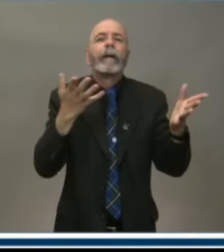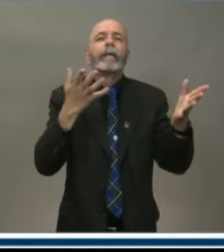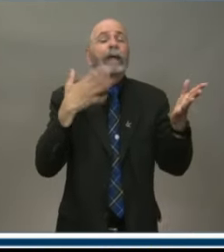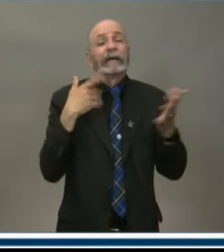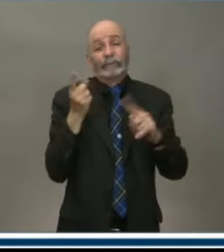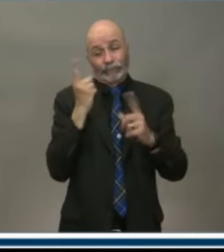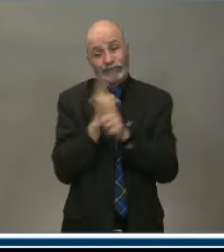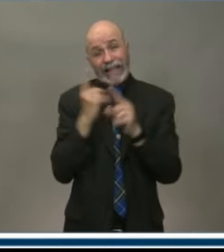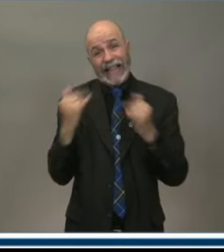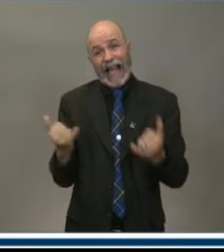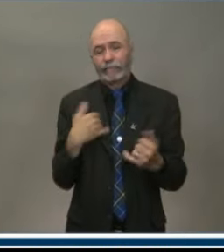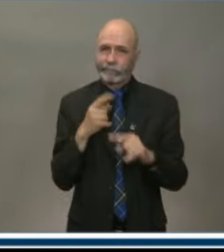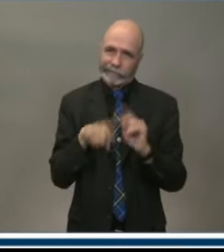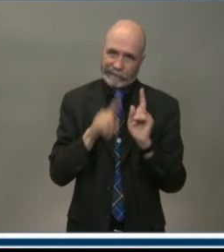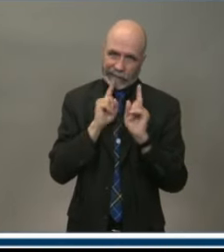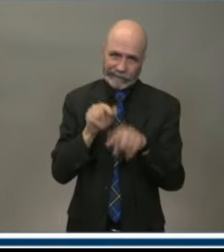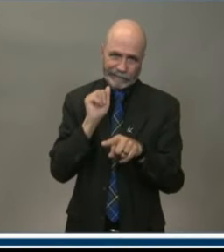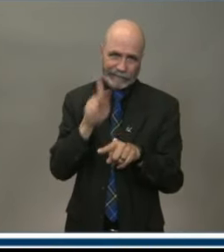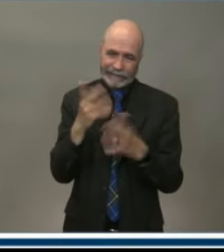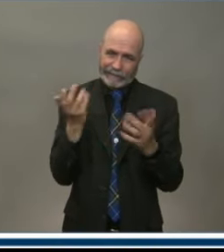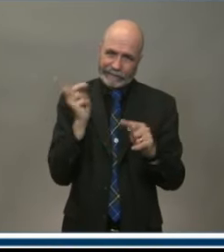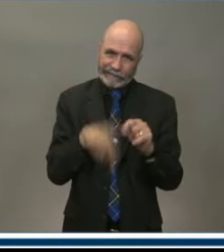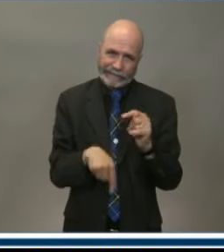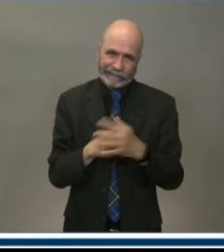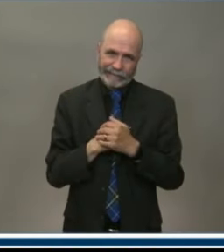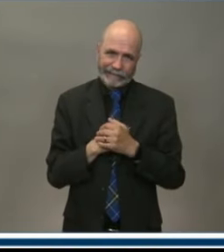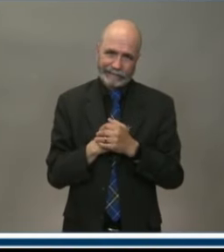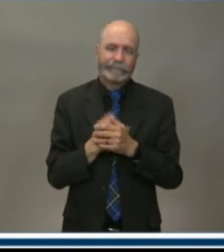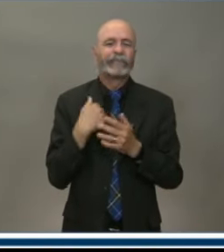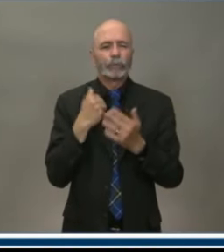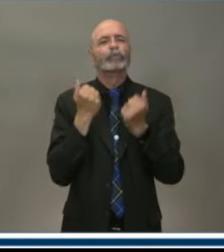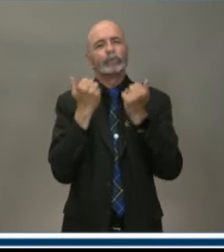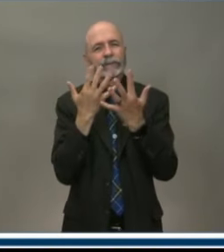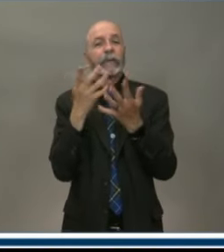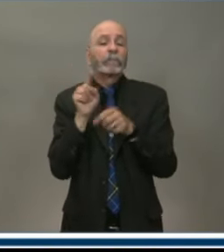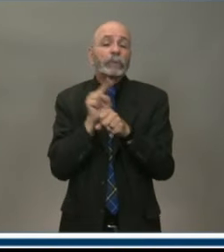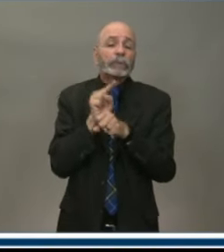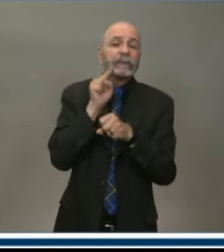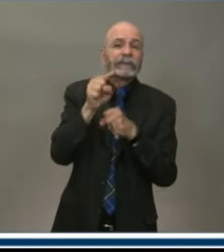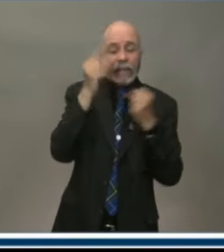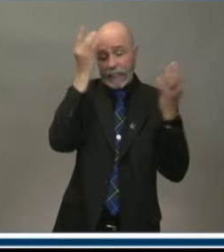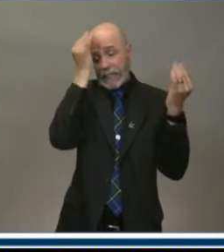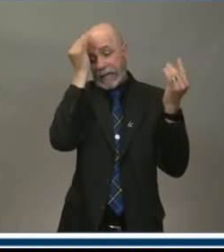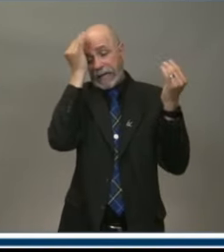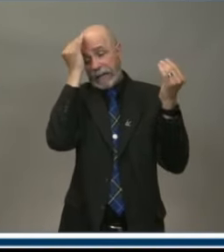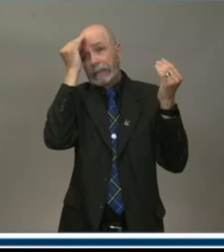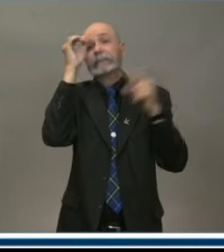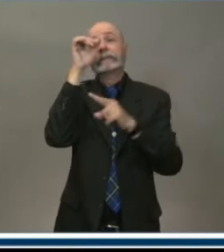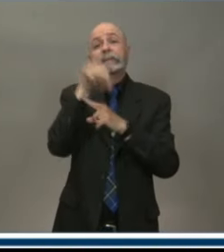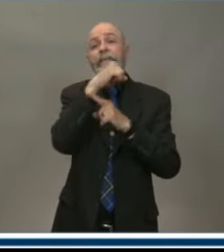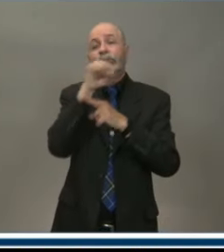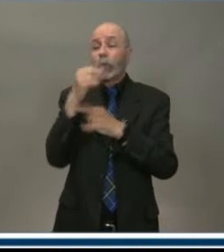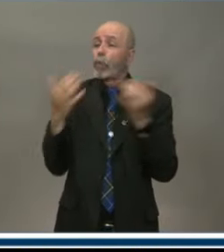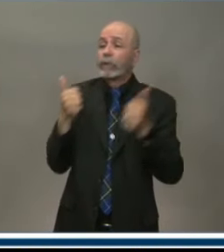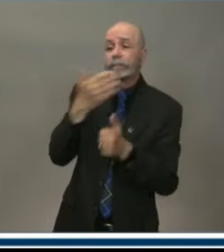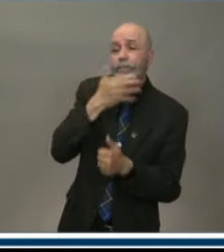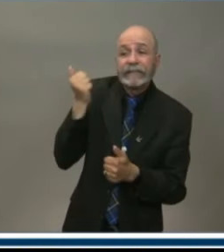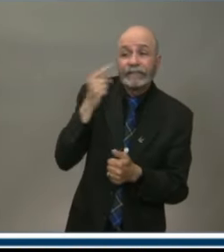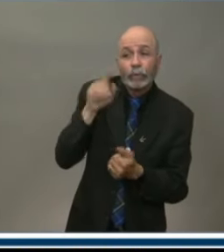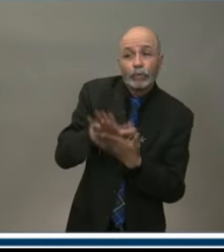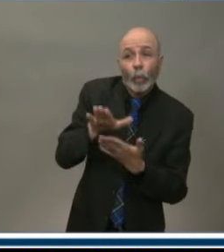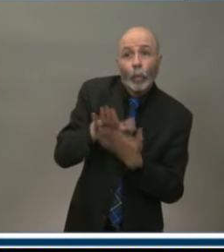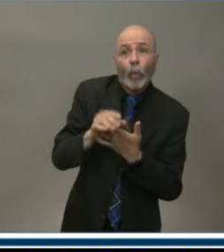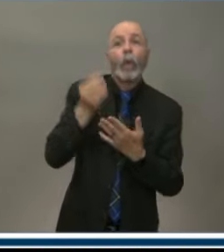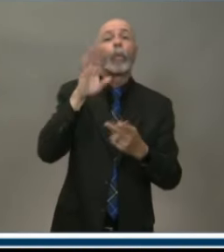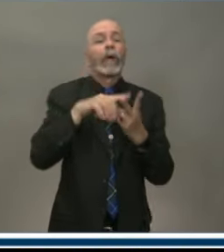knowing that we do have to make some decisions next week around schools and daycares about for May and